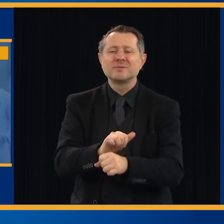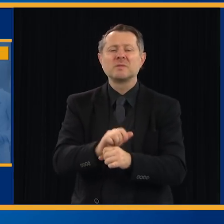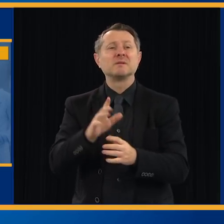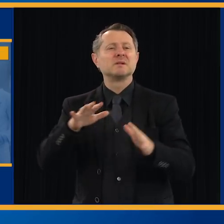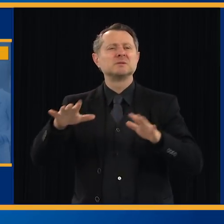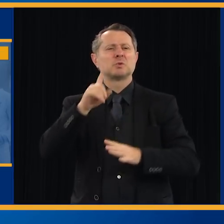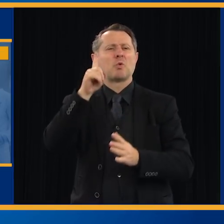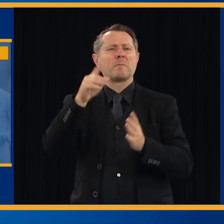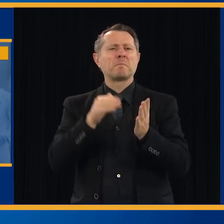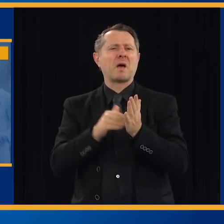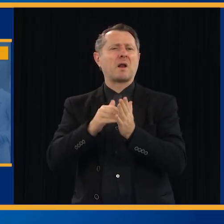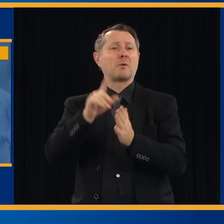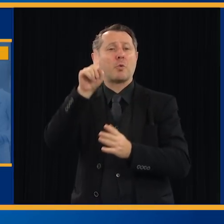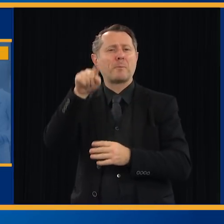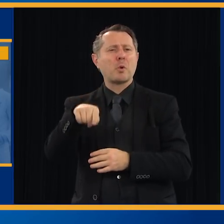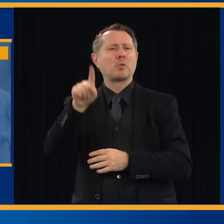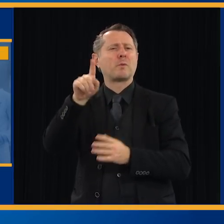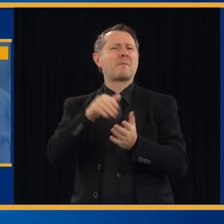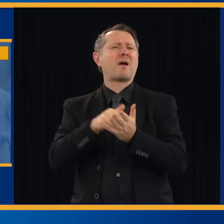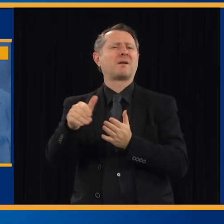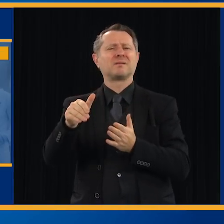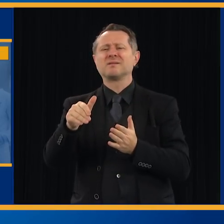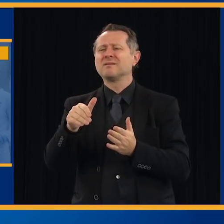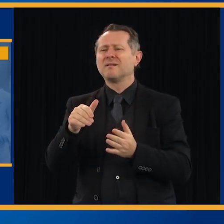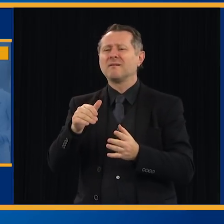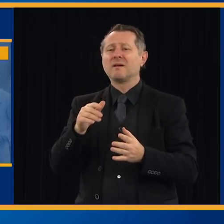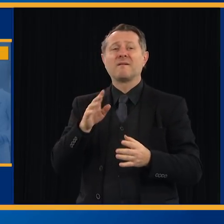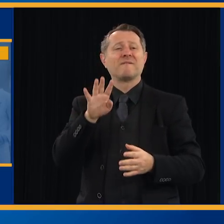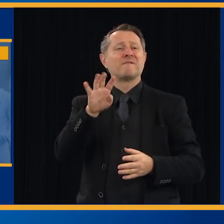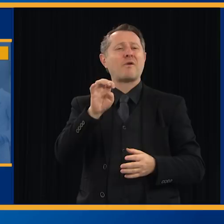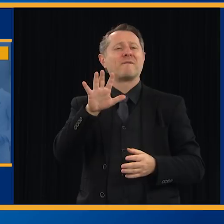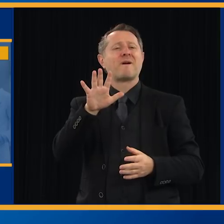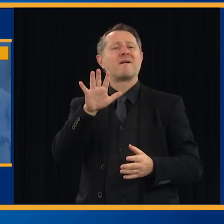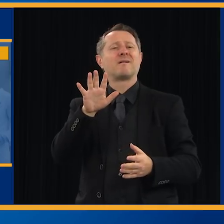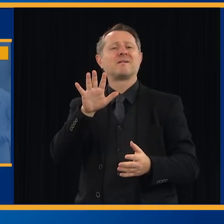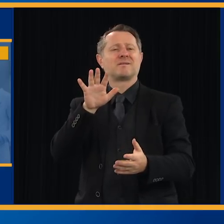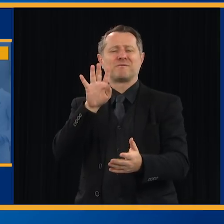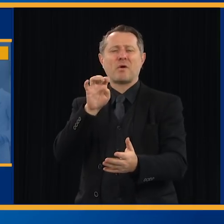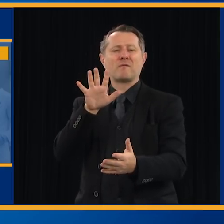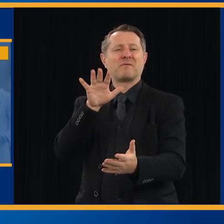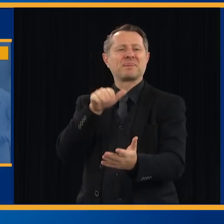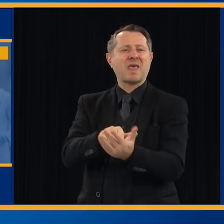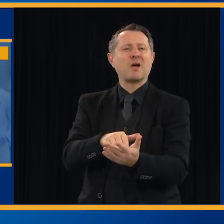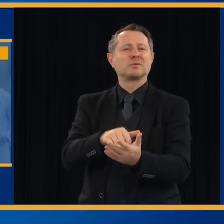workers, 445,000 hospital workers, 160,000 nursing home workers,